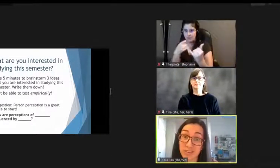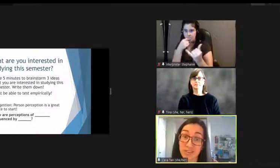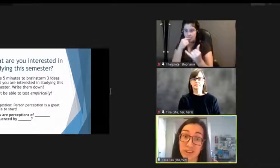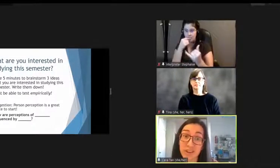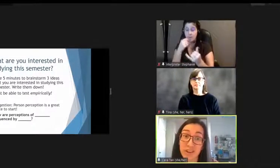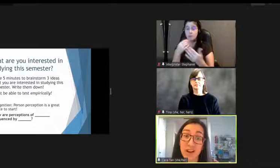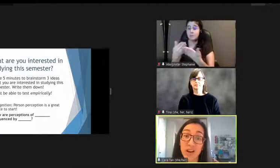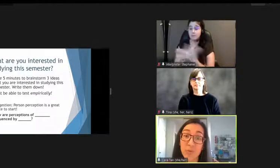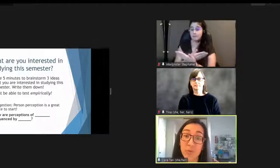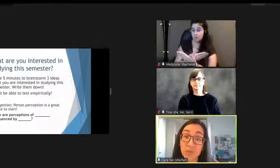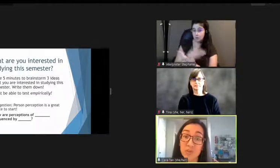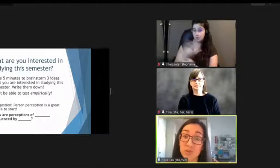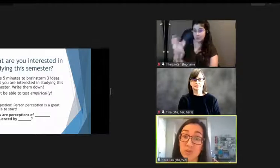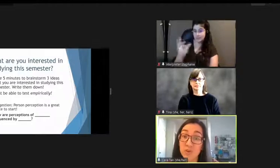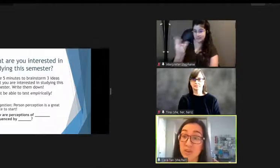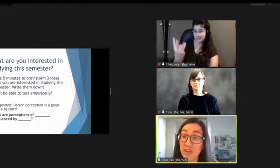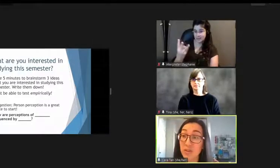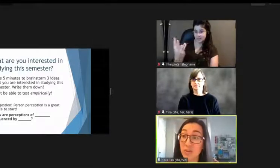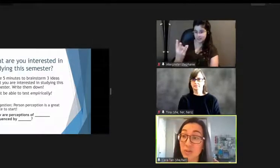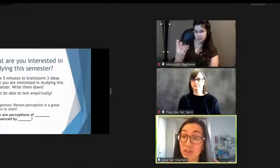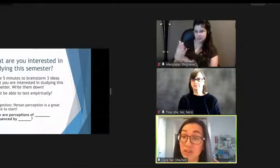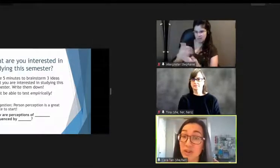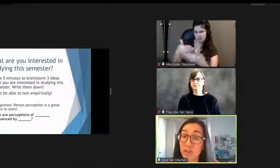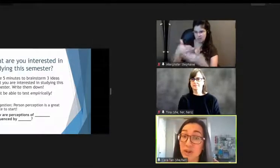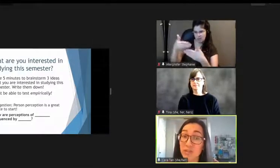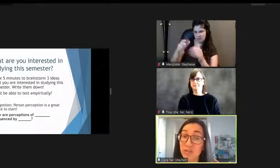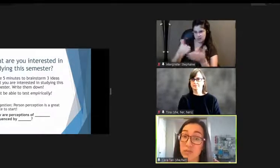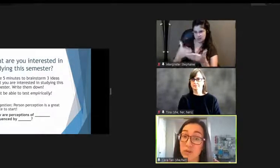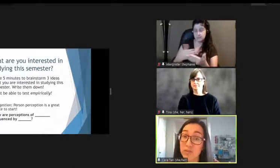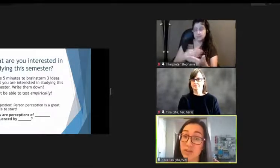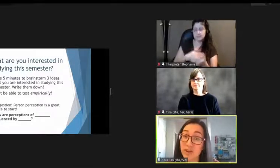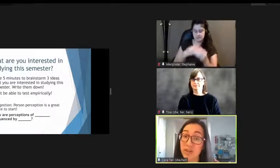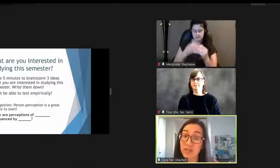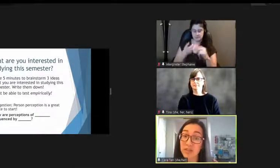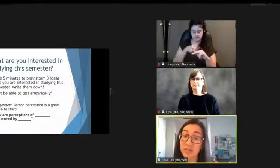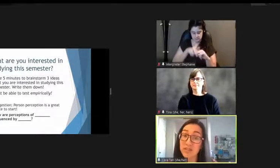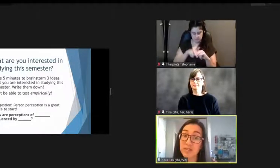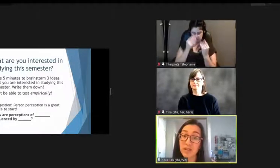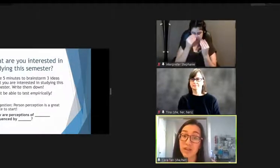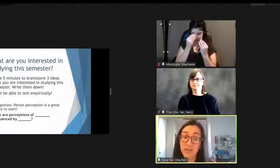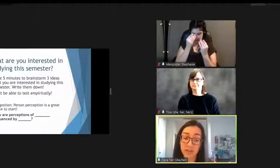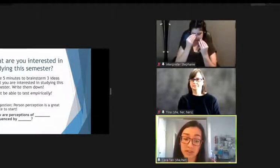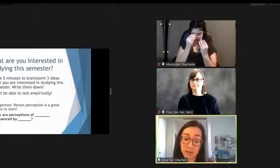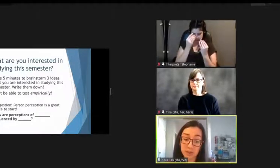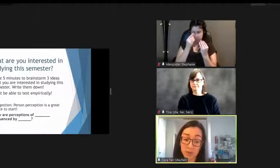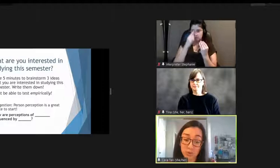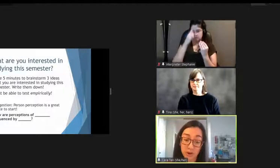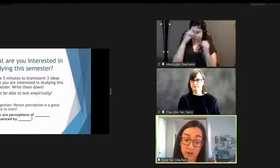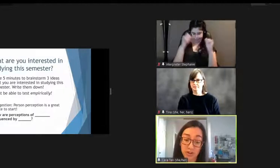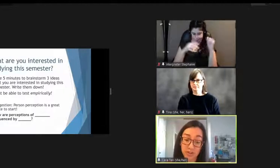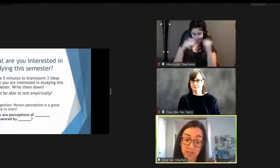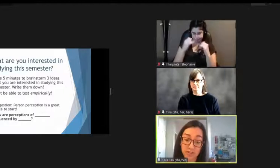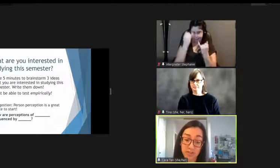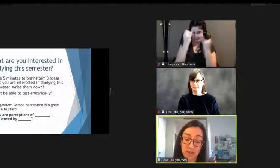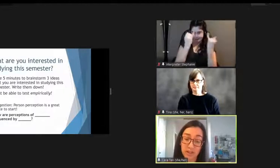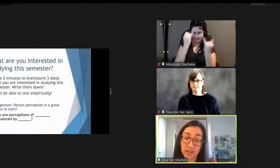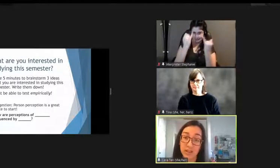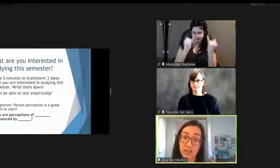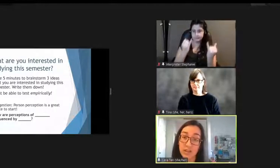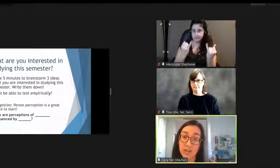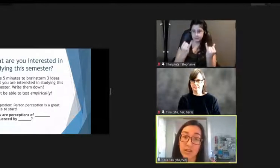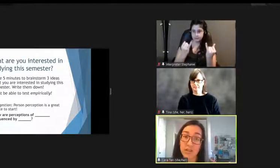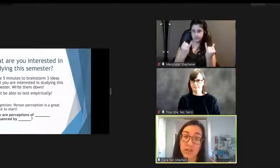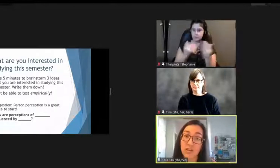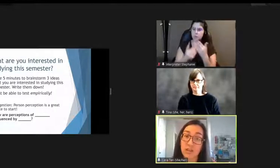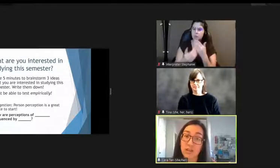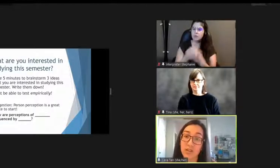on Wednesday, I want you to take a few minutes and brainstorm some ideas of things that you are interested